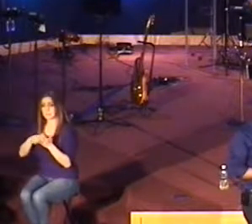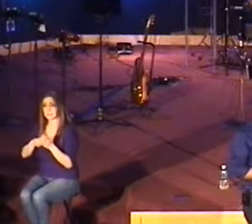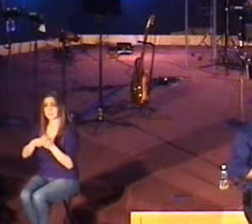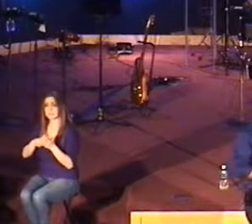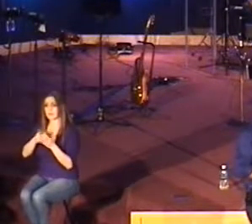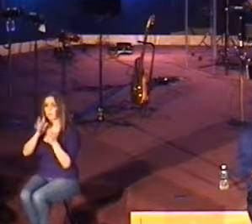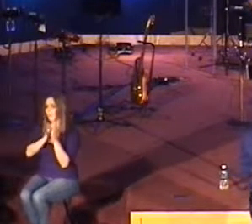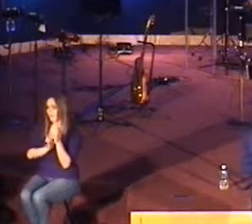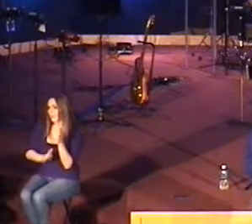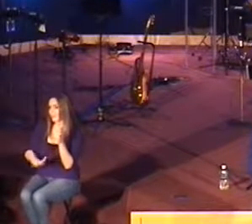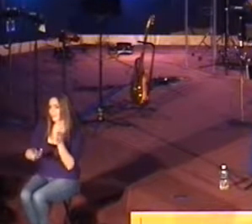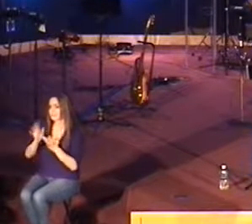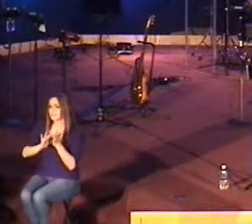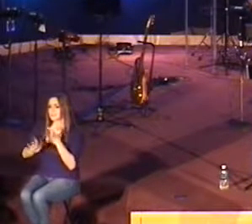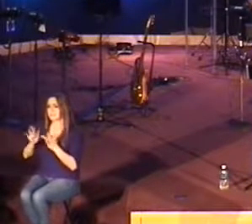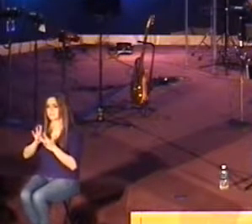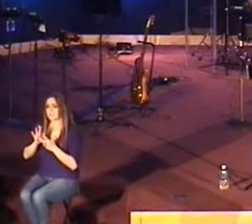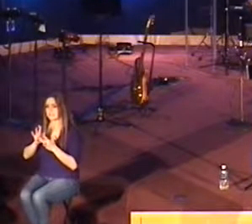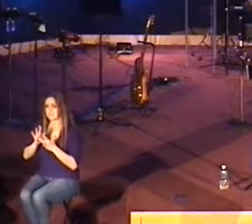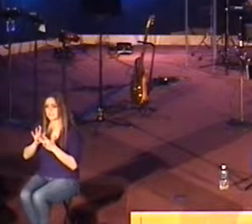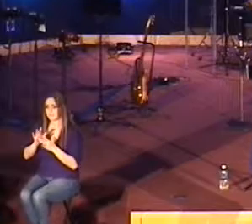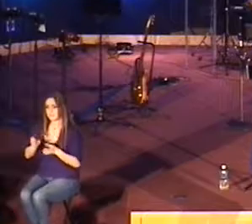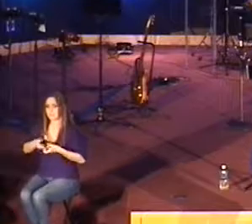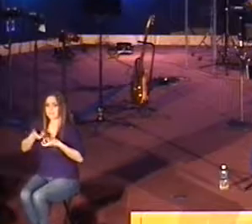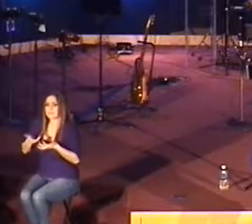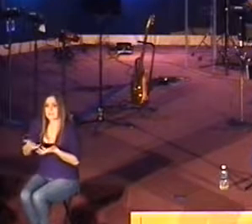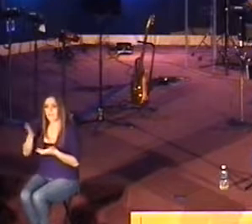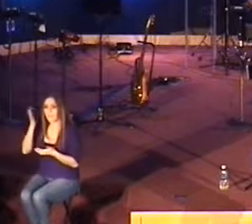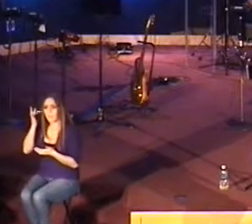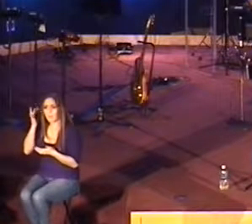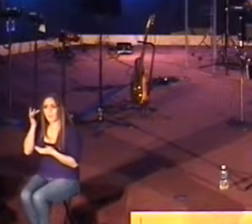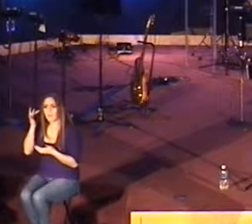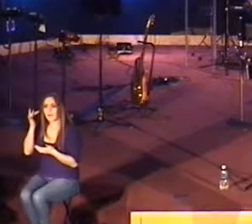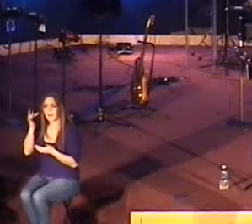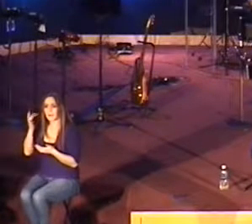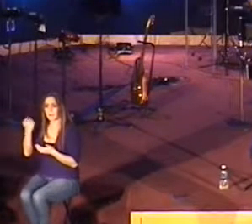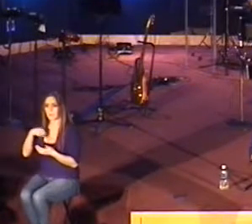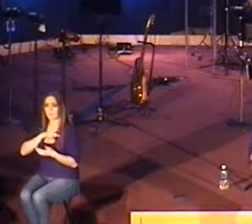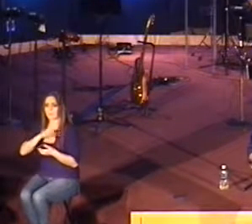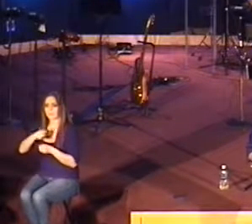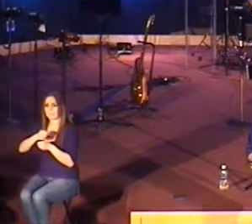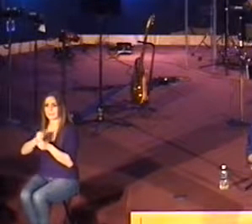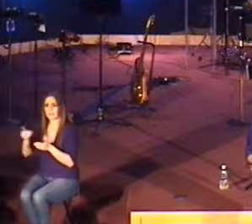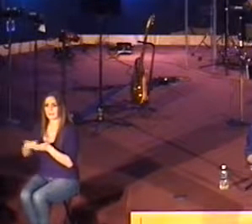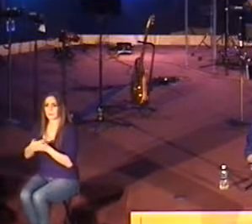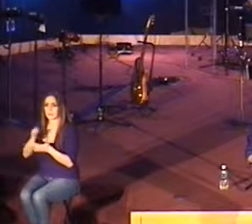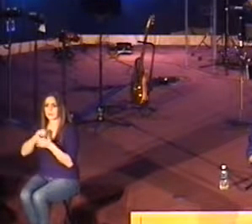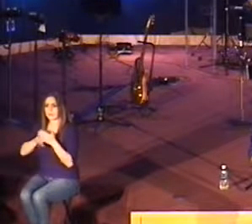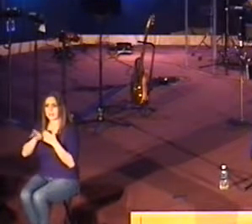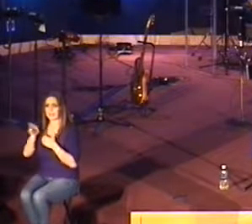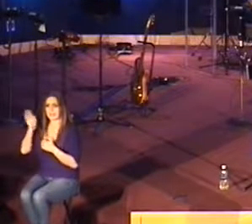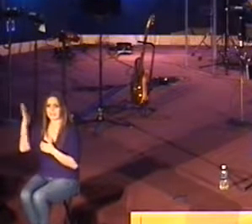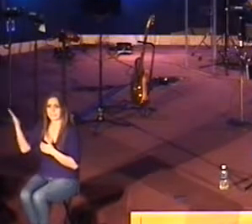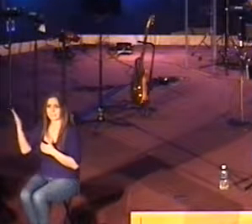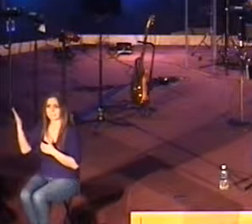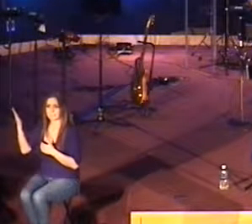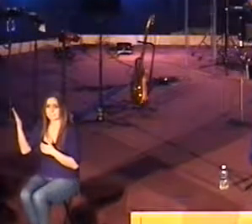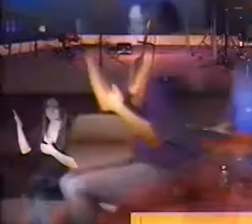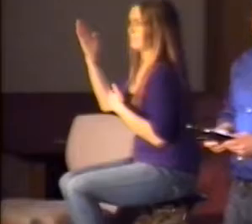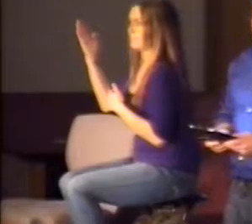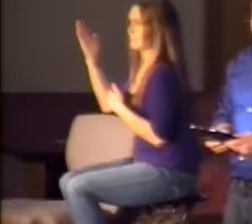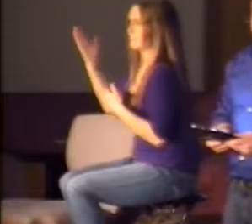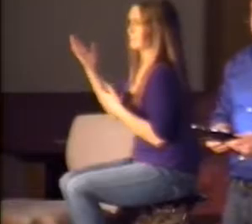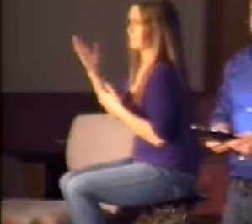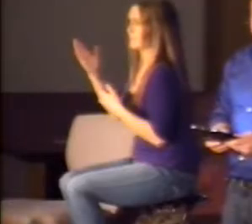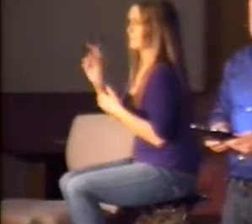was spilled so that we could be made new in him. We invite you to take one of each of those and remember the sacrifice